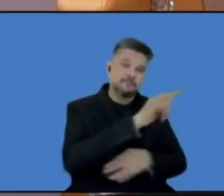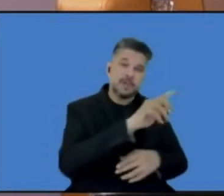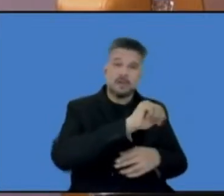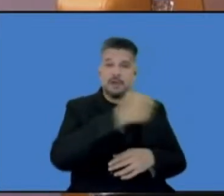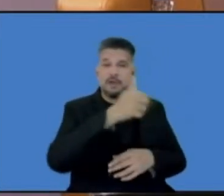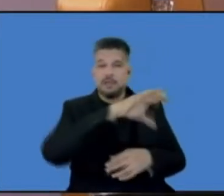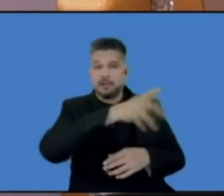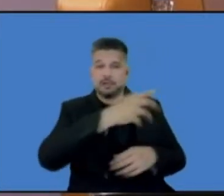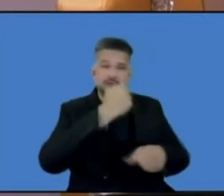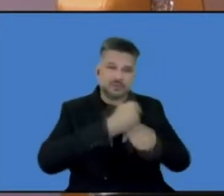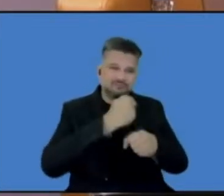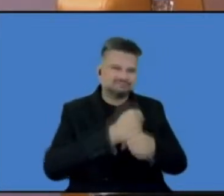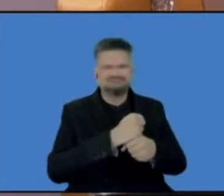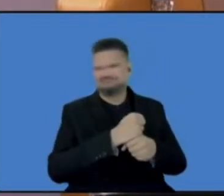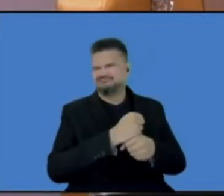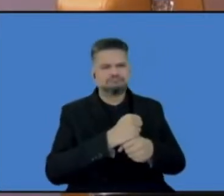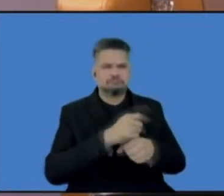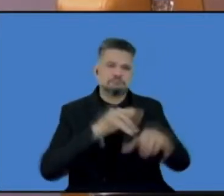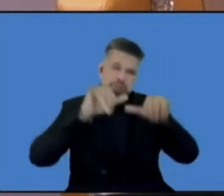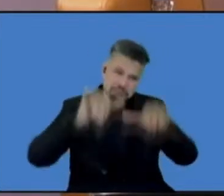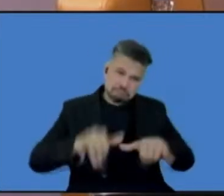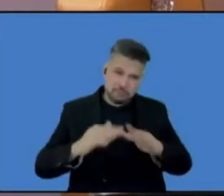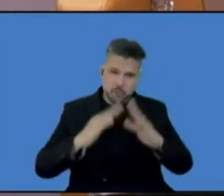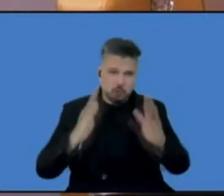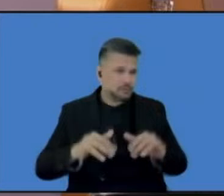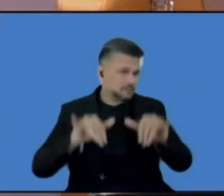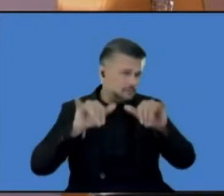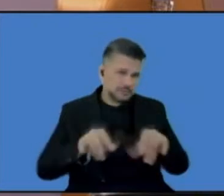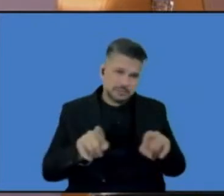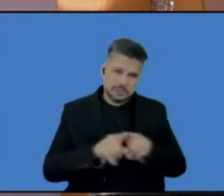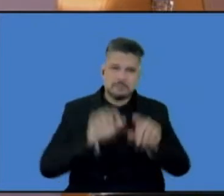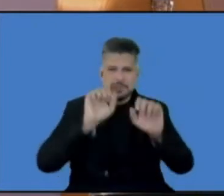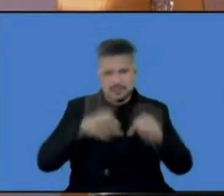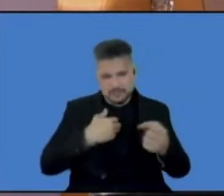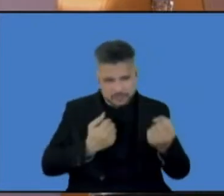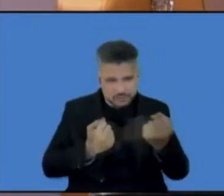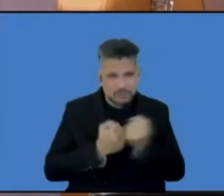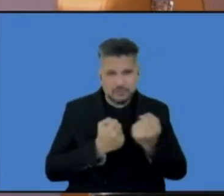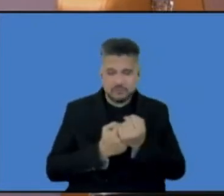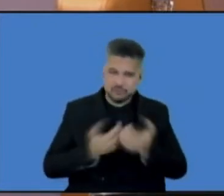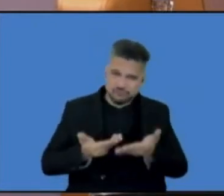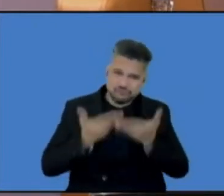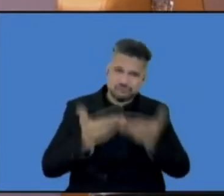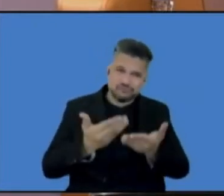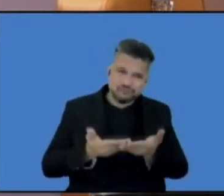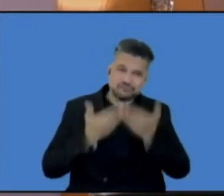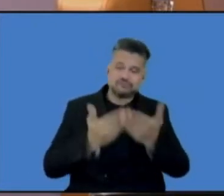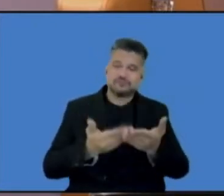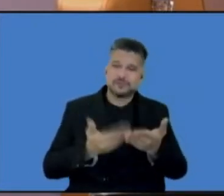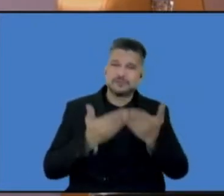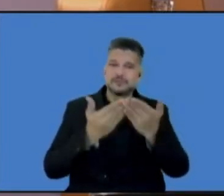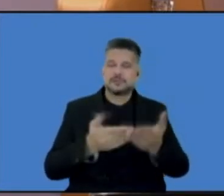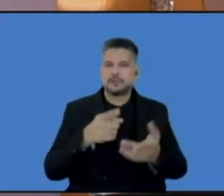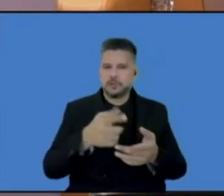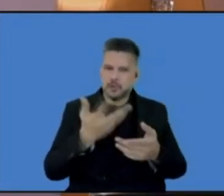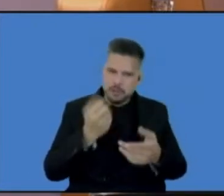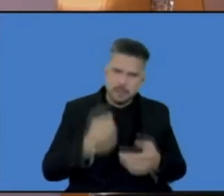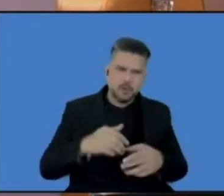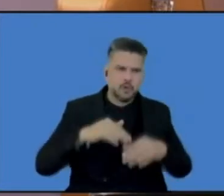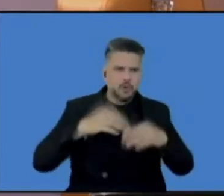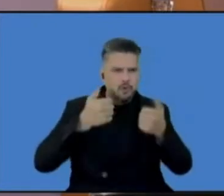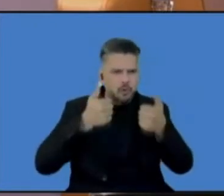And they can also provide a lot of information, a lot of beneficial knowledge